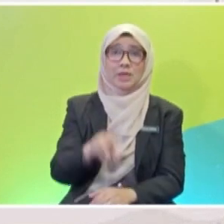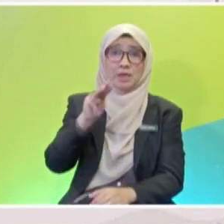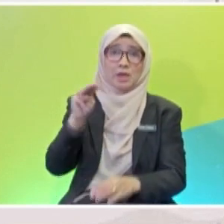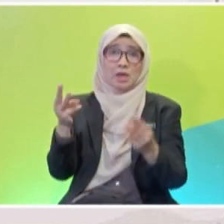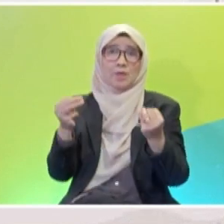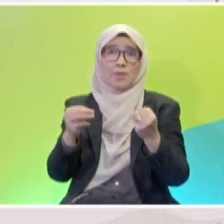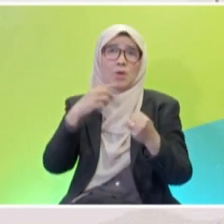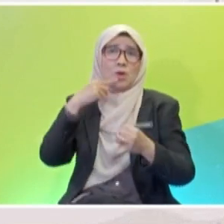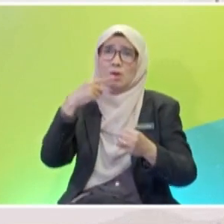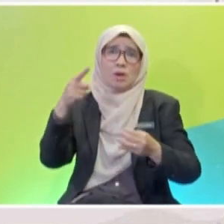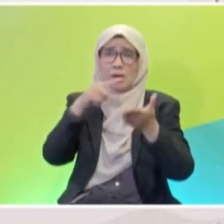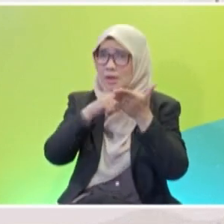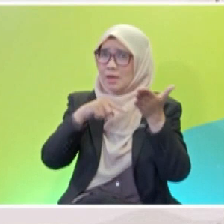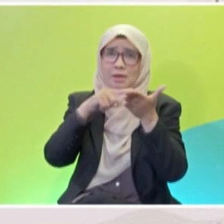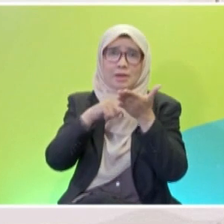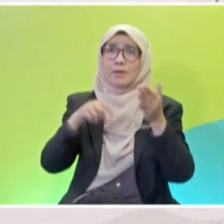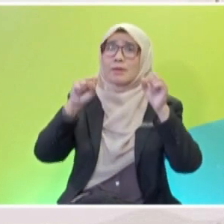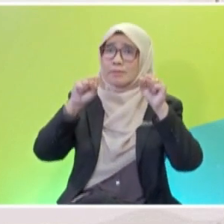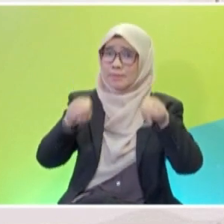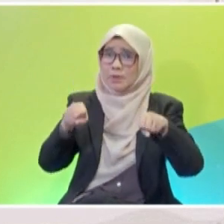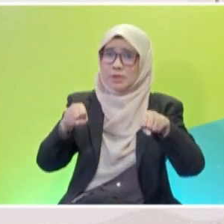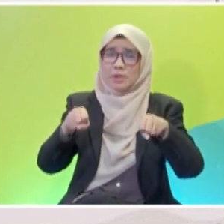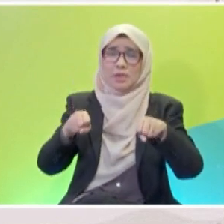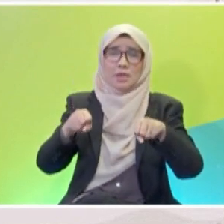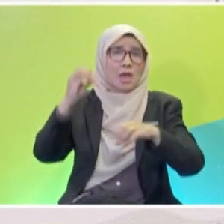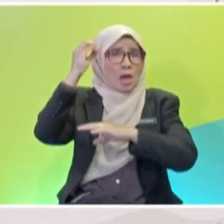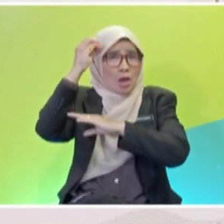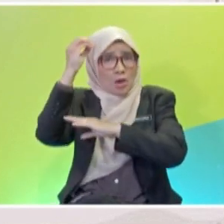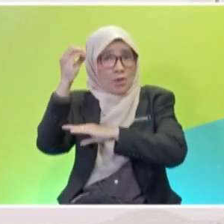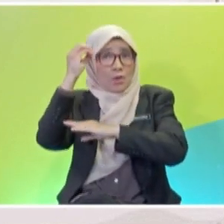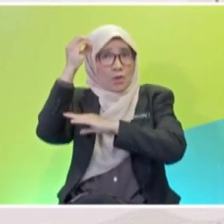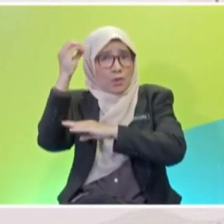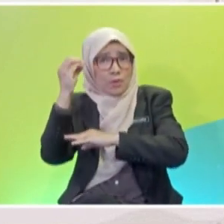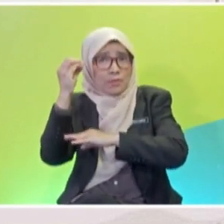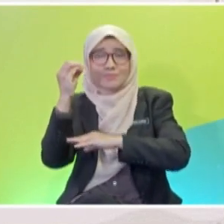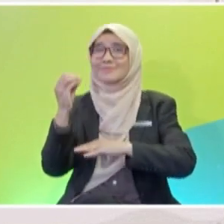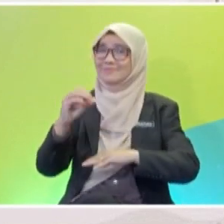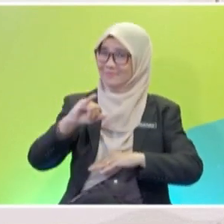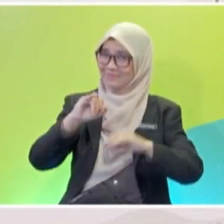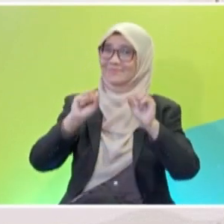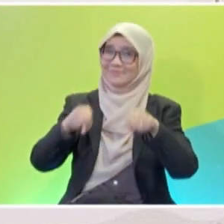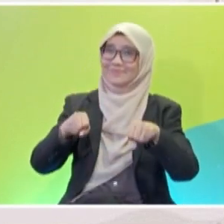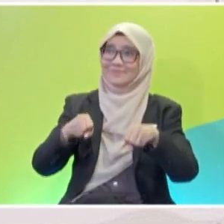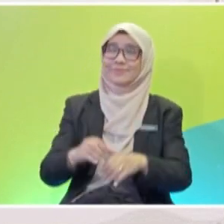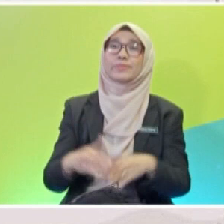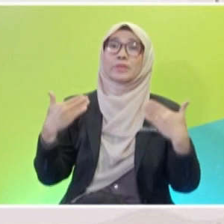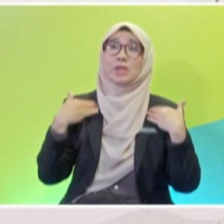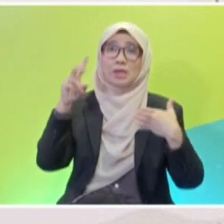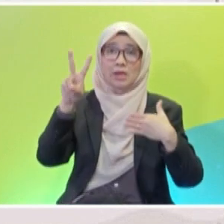to lash out their opinions. Yes, if they want to lash out, yeah. Okay, so we have two questions